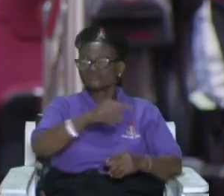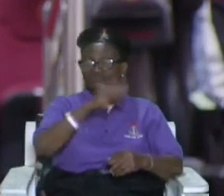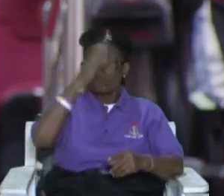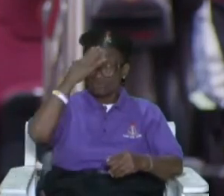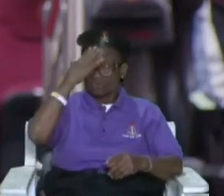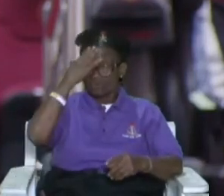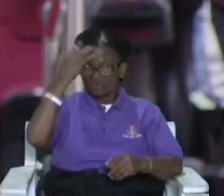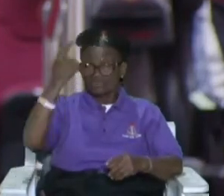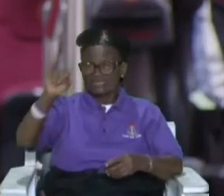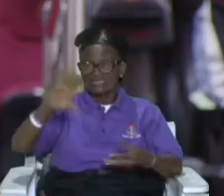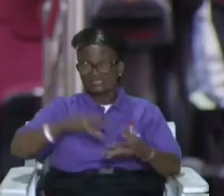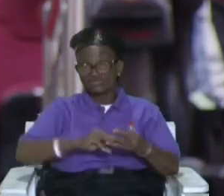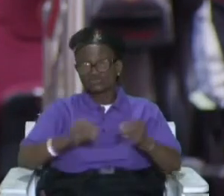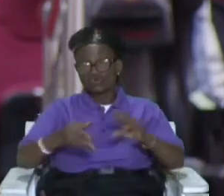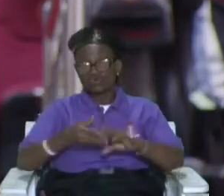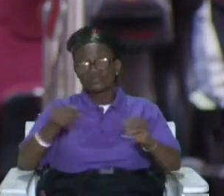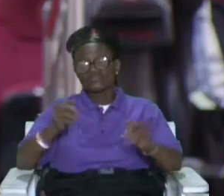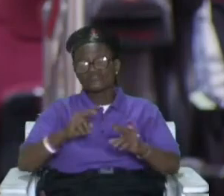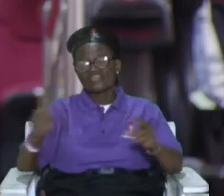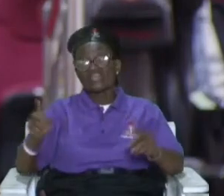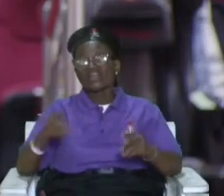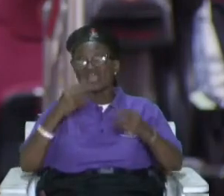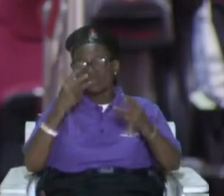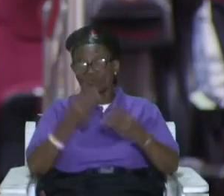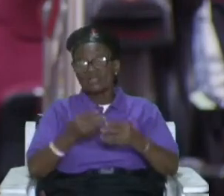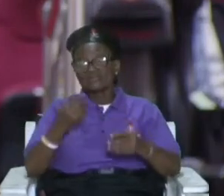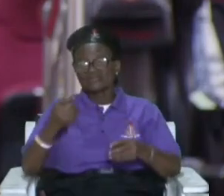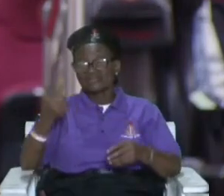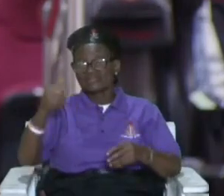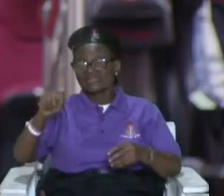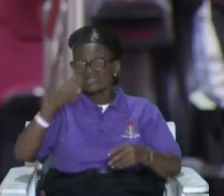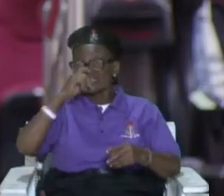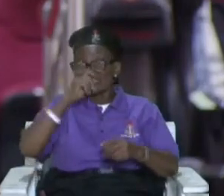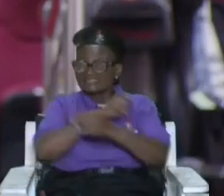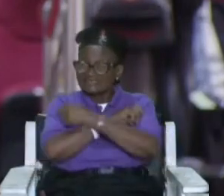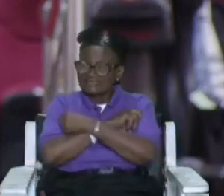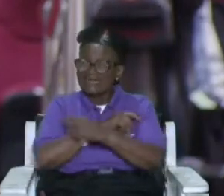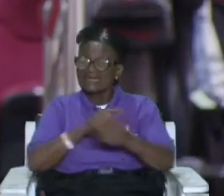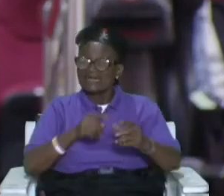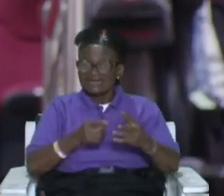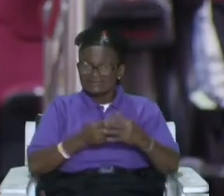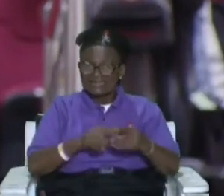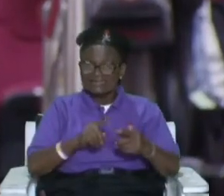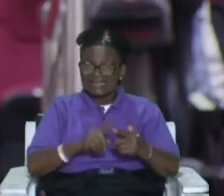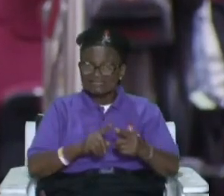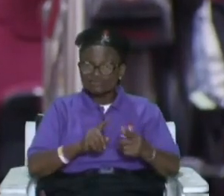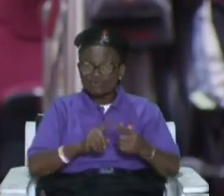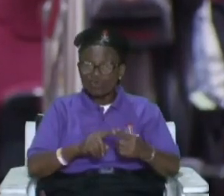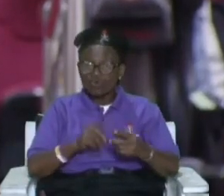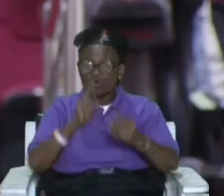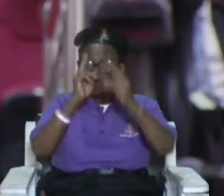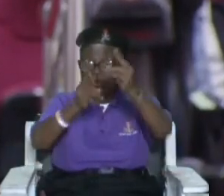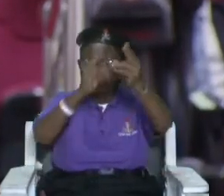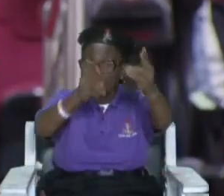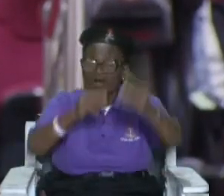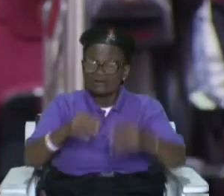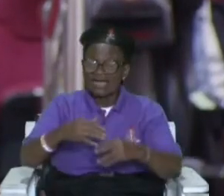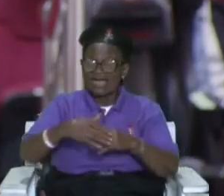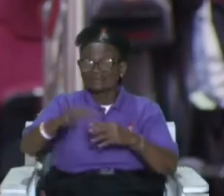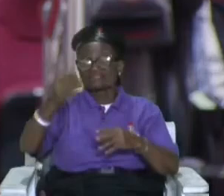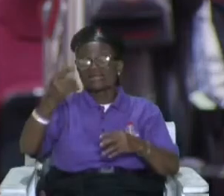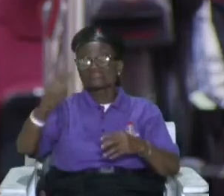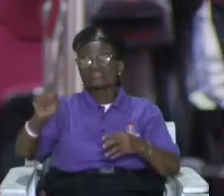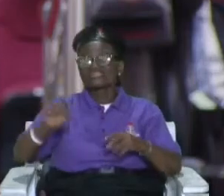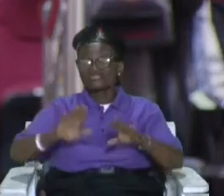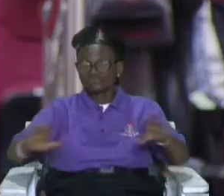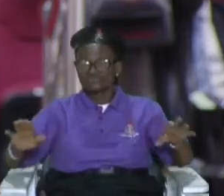well. The Egyptians began to pursue the children of Israel. They met them by